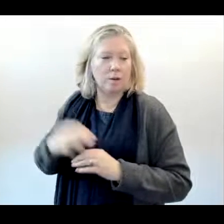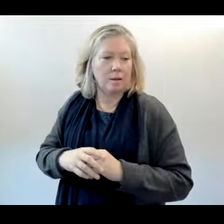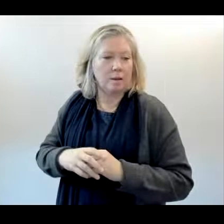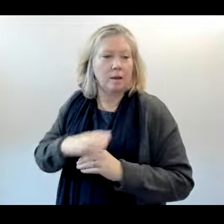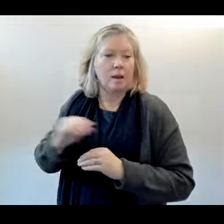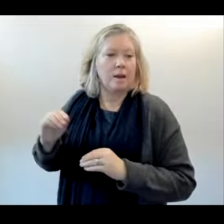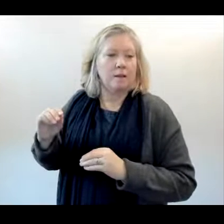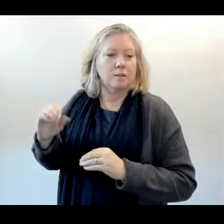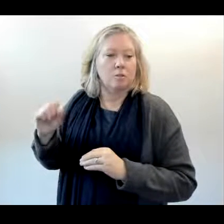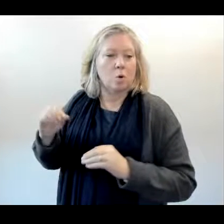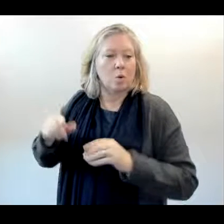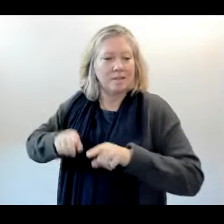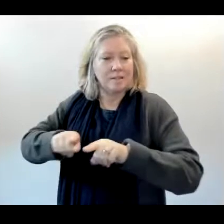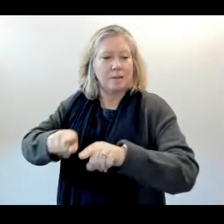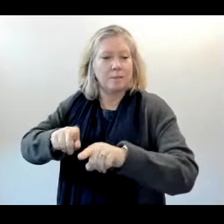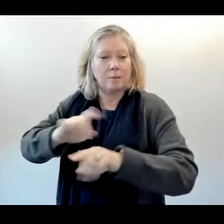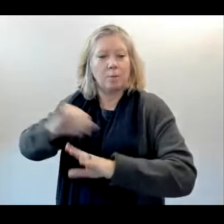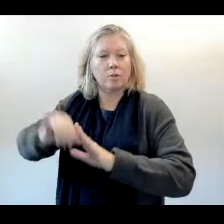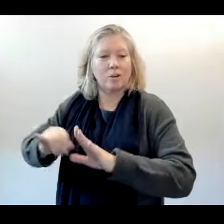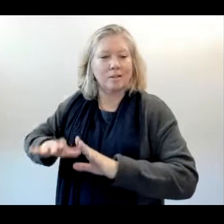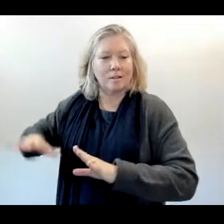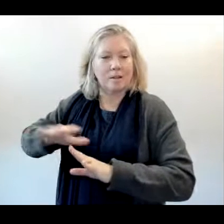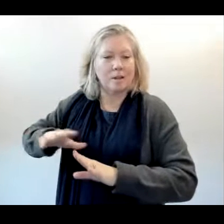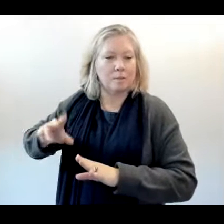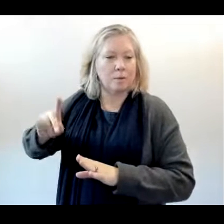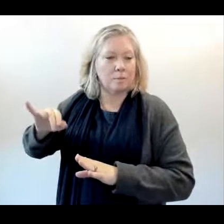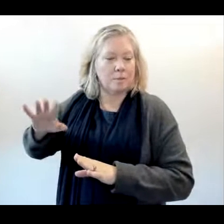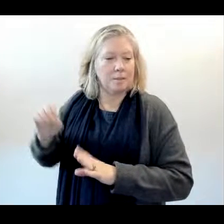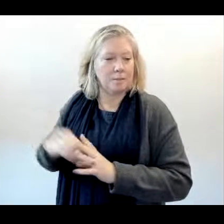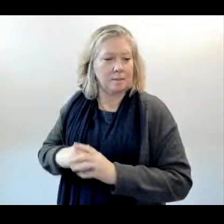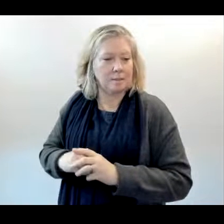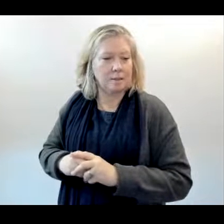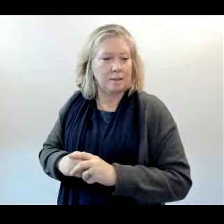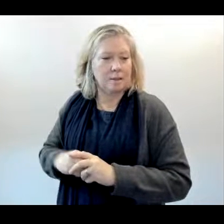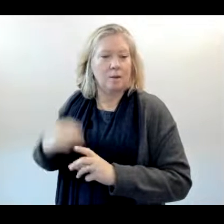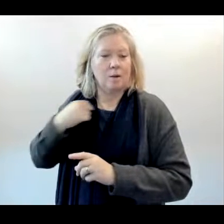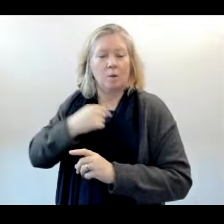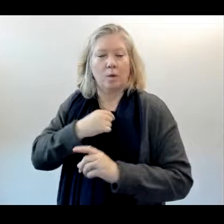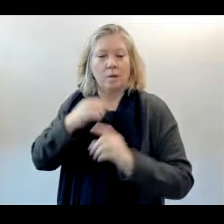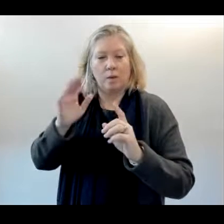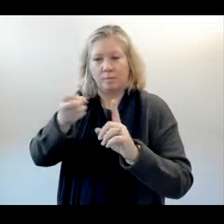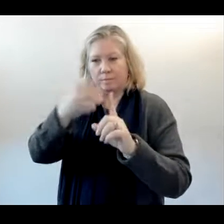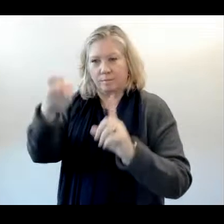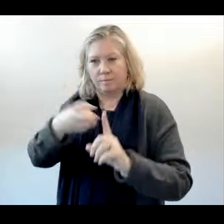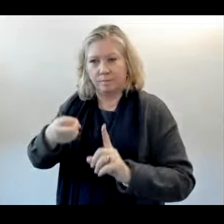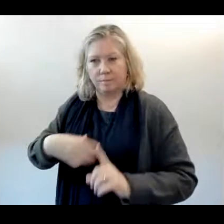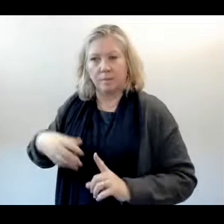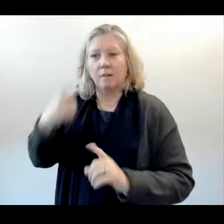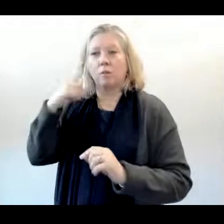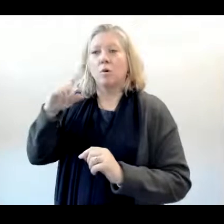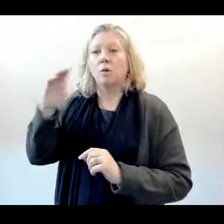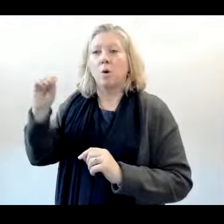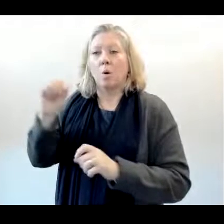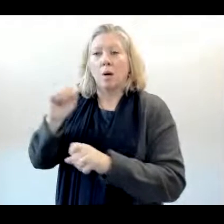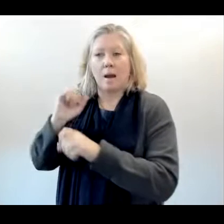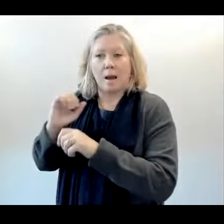partnership with the URA. The partnership agreement details the roles and responsibilities of each of the co-applicants, including the Housing Authority, the City